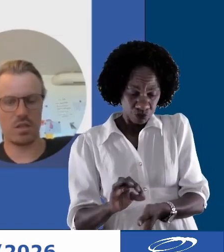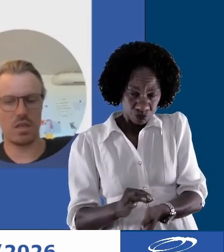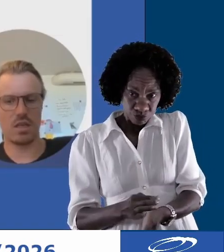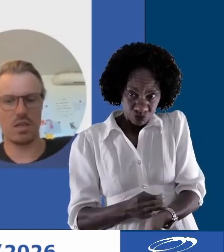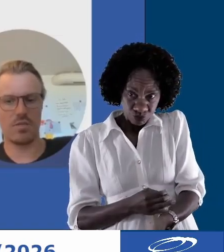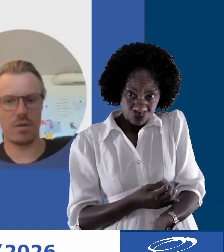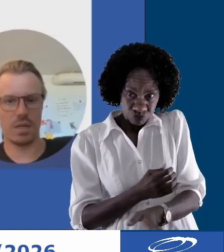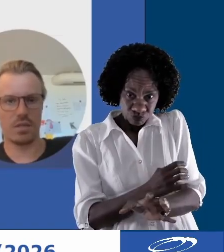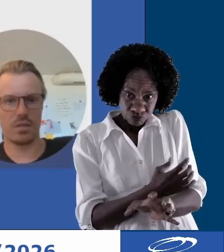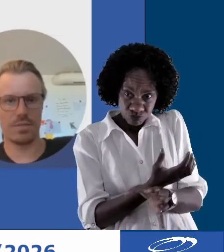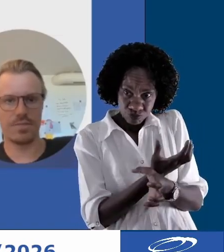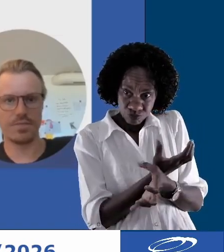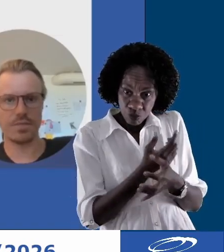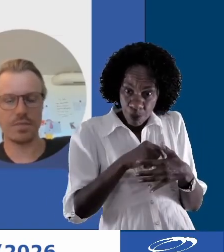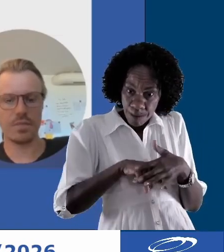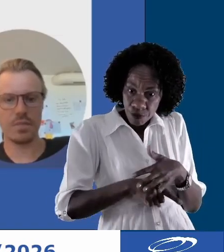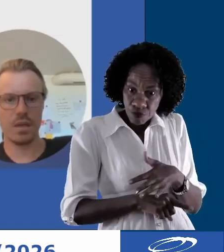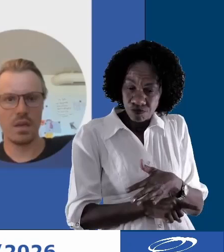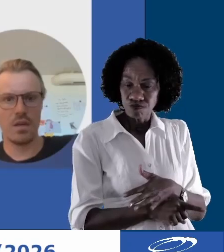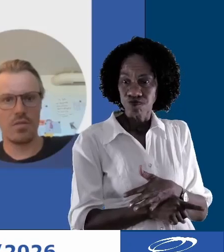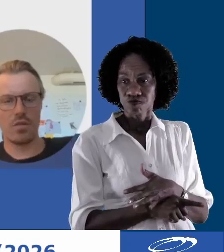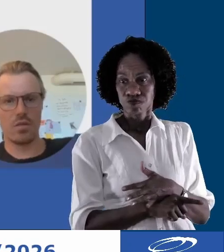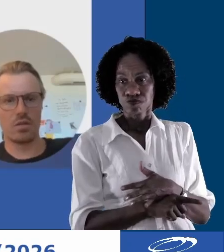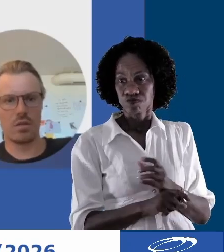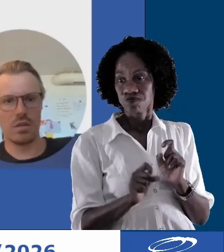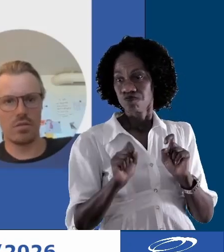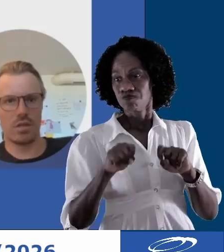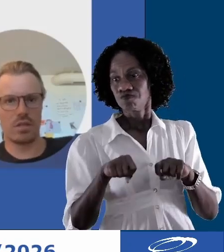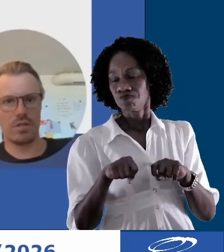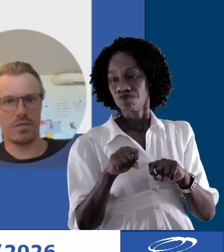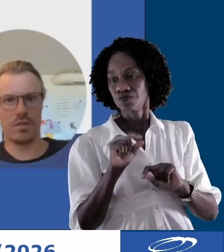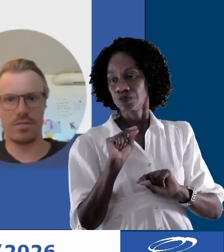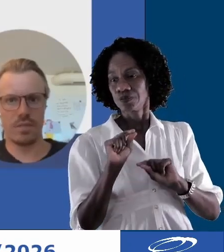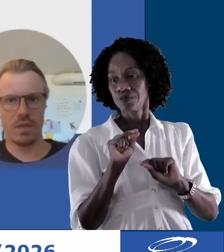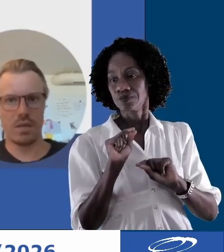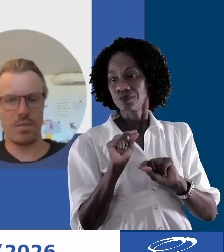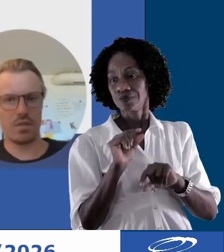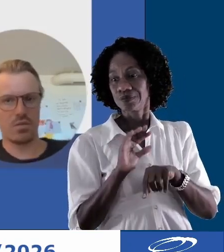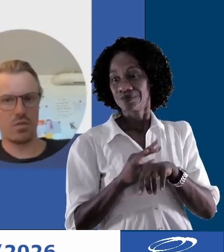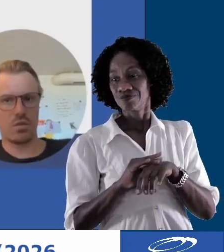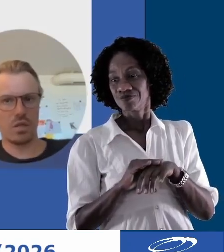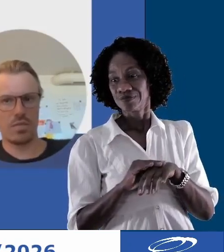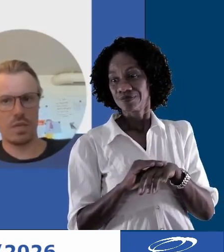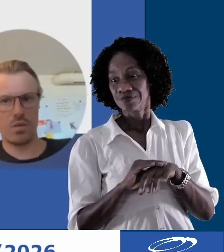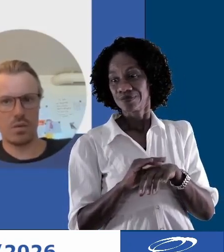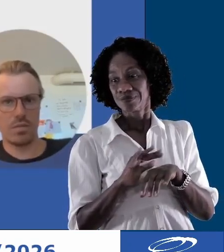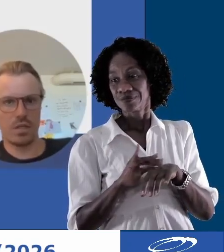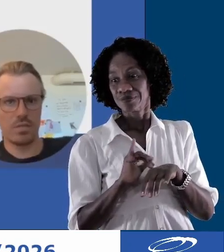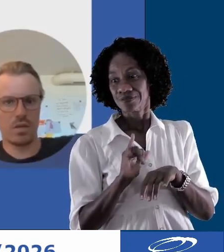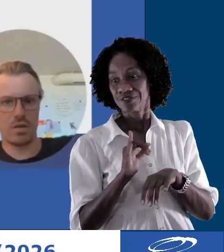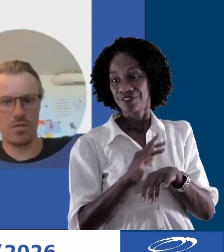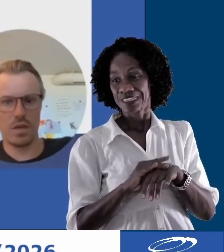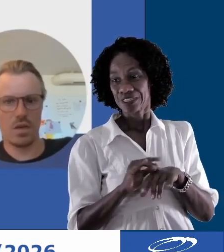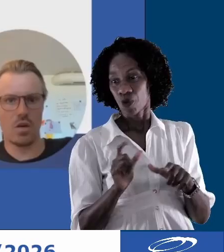infection and inflammation. For local delivery, it's different. And back to the drawing, now with the